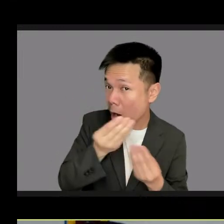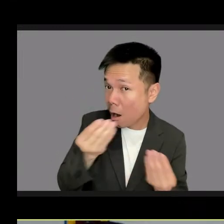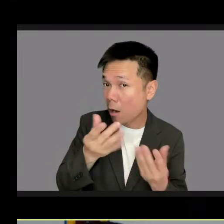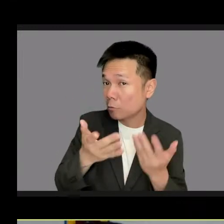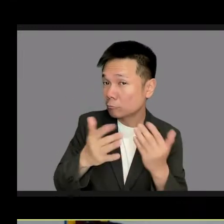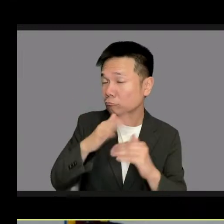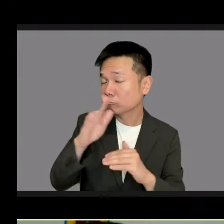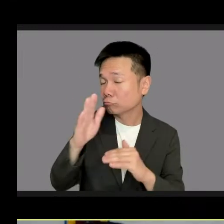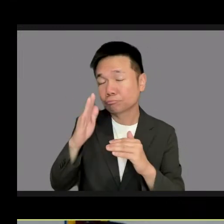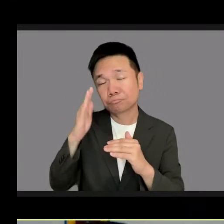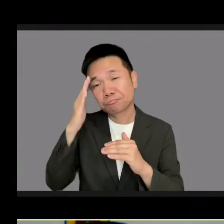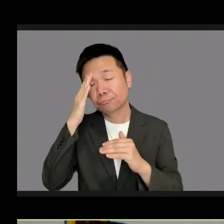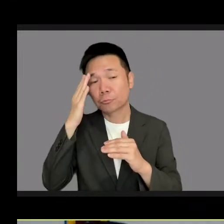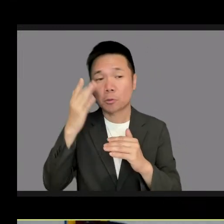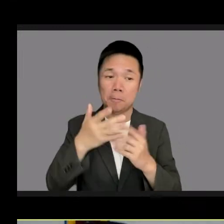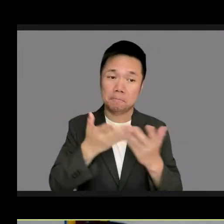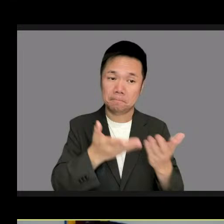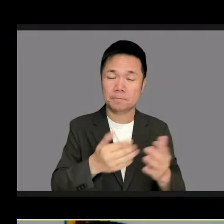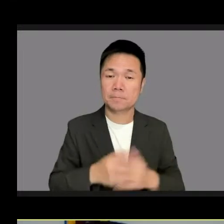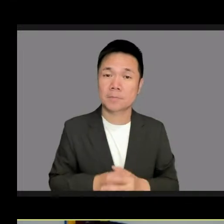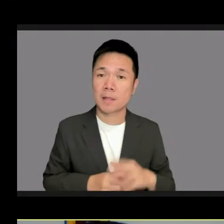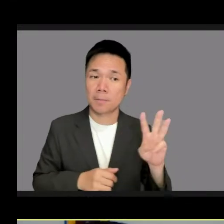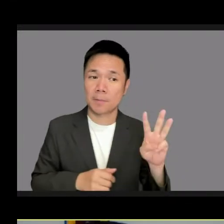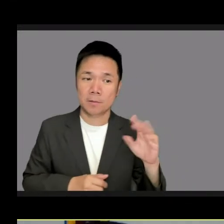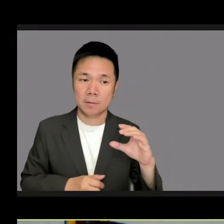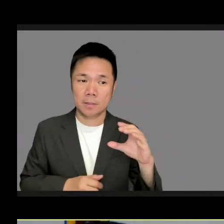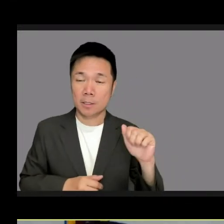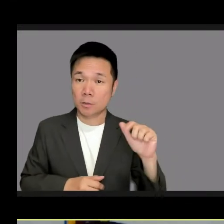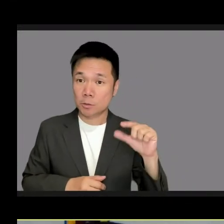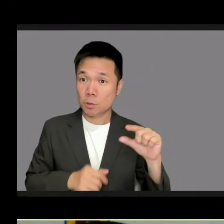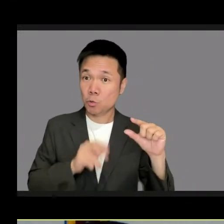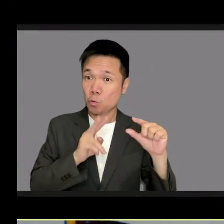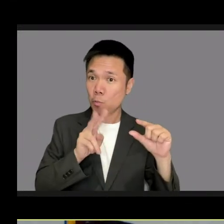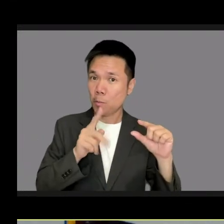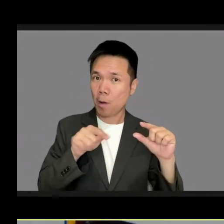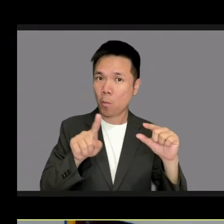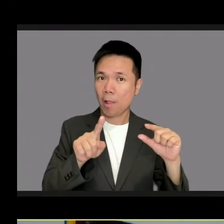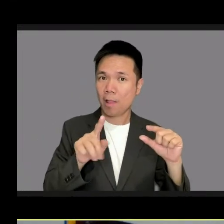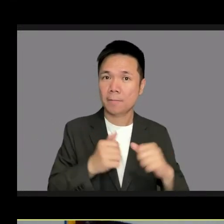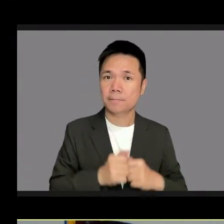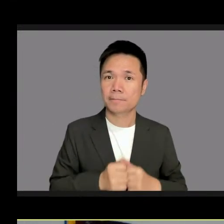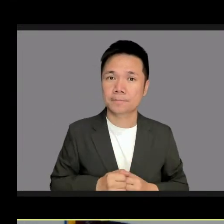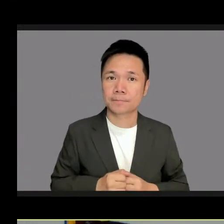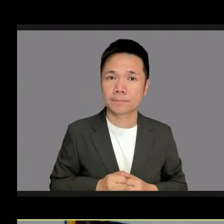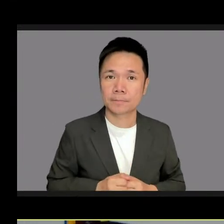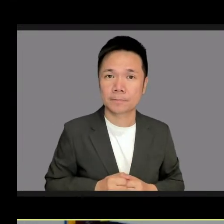other components that were there in WCAG 2.1 have also been enhanced to a level.